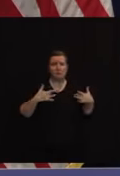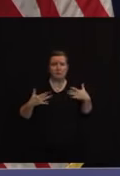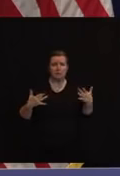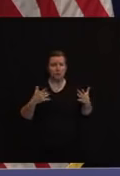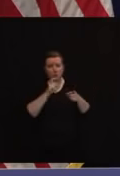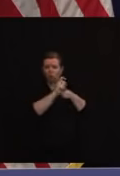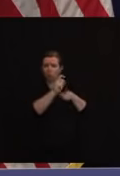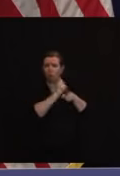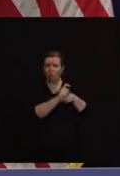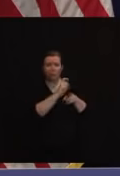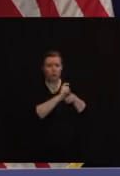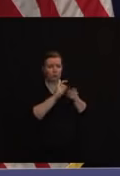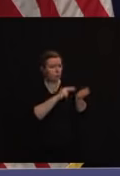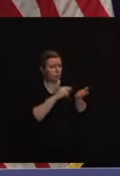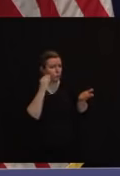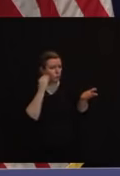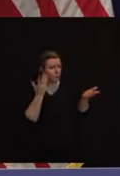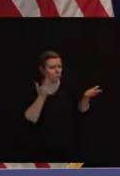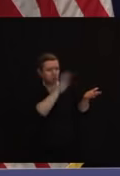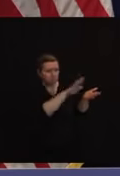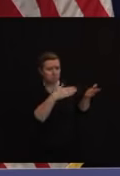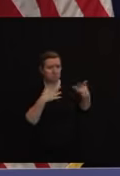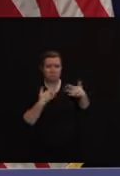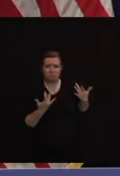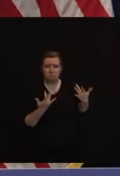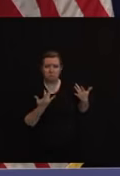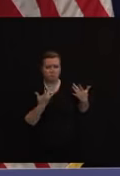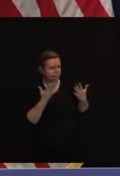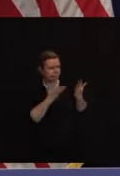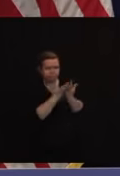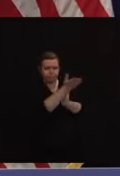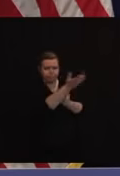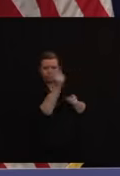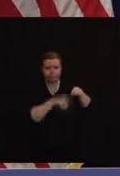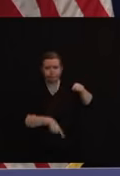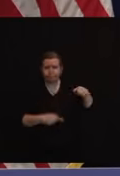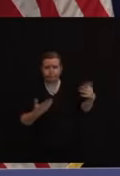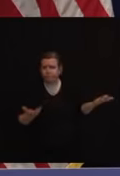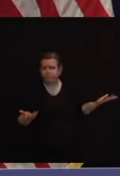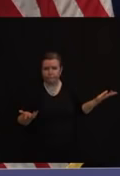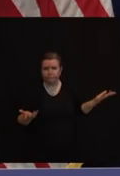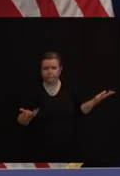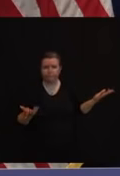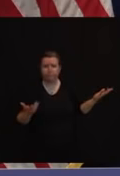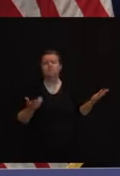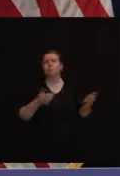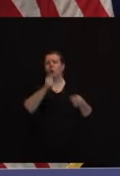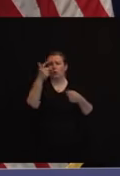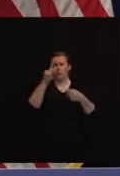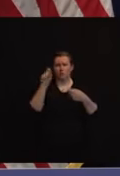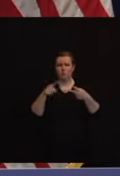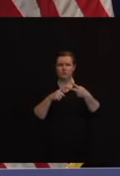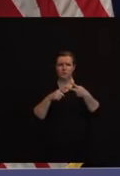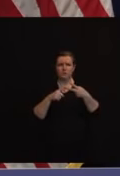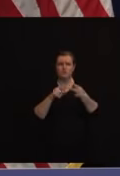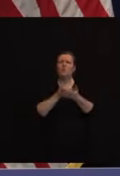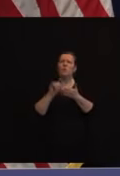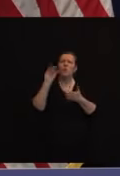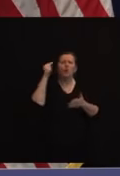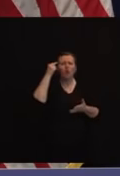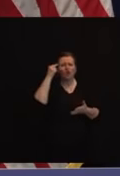to find out what is going on. And the other question is about the Governor Cuomo today saying